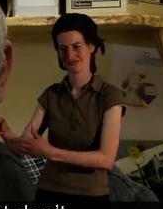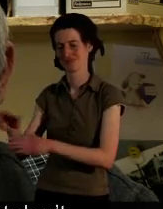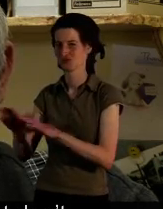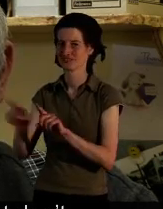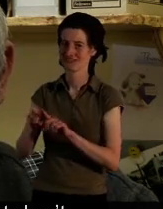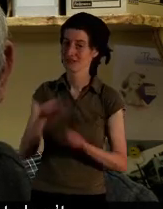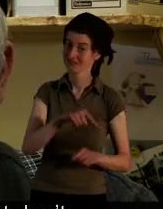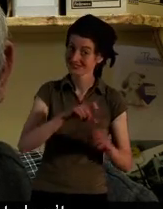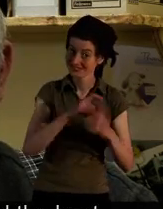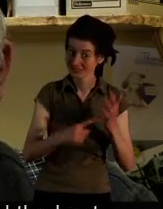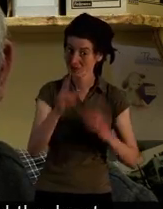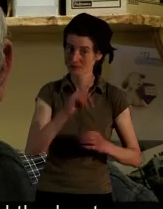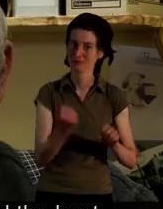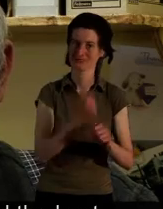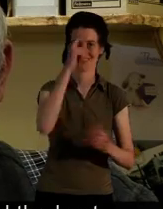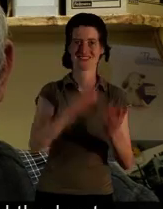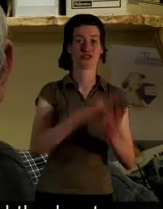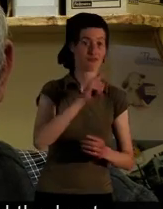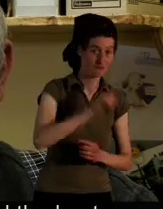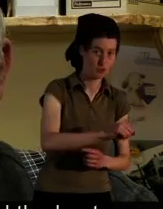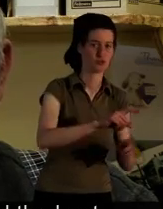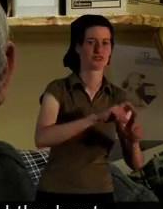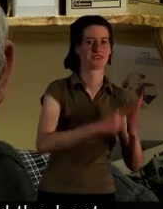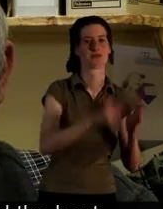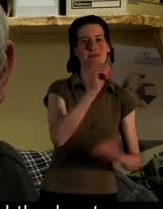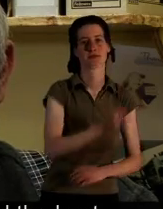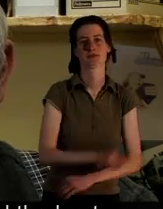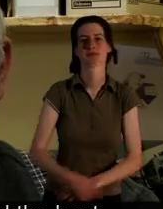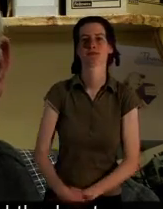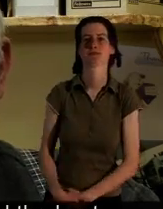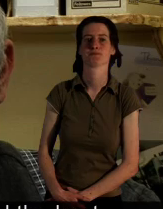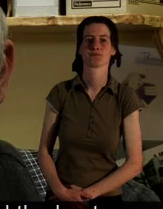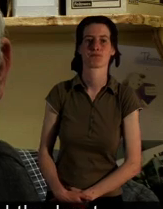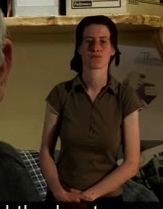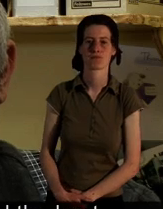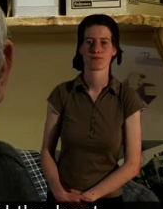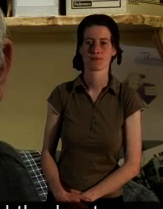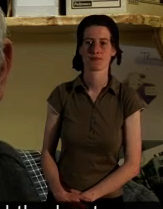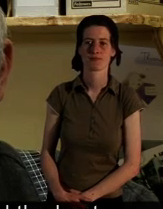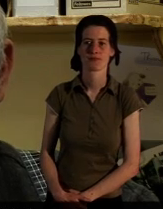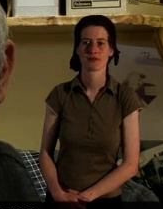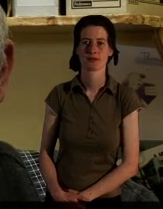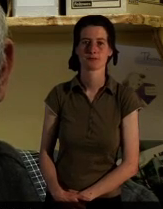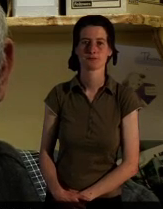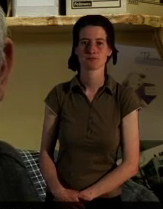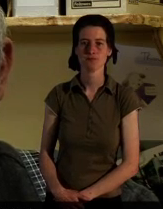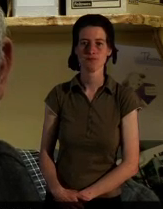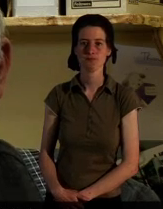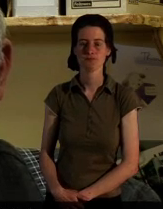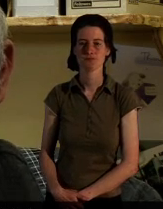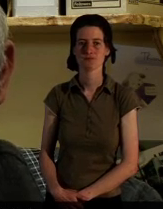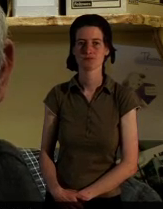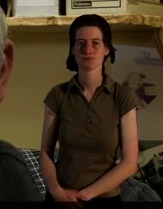life. They just don't understand it, and with the best will in the world and the best intentions, they cannot get it the same as disabled